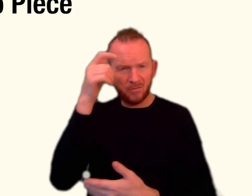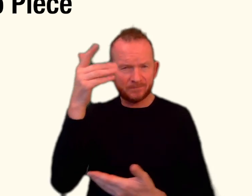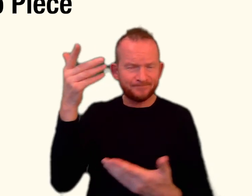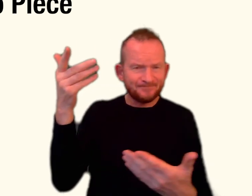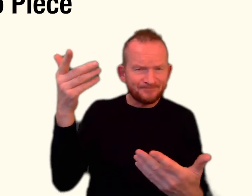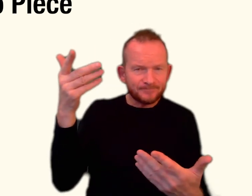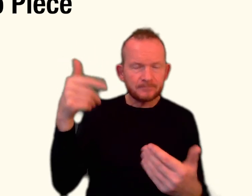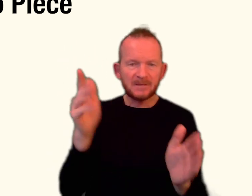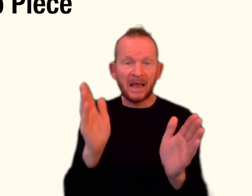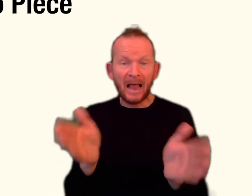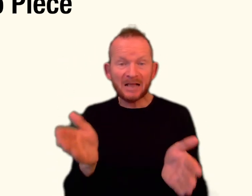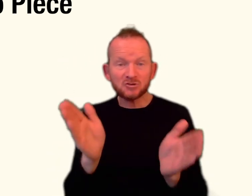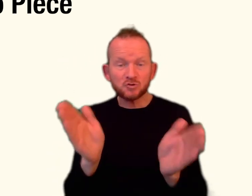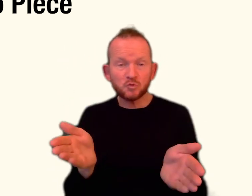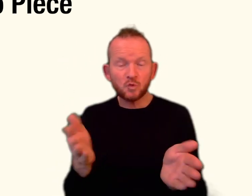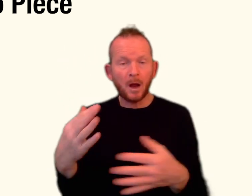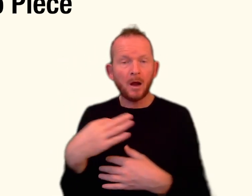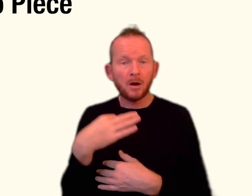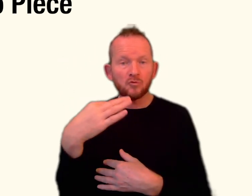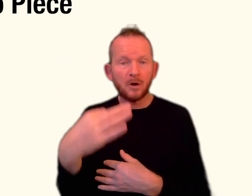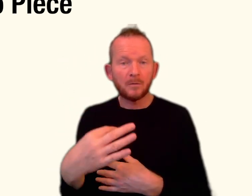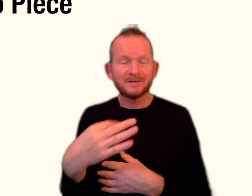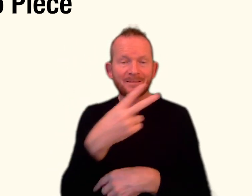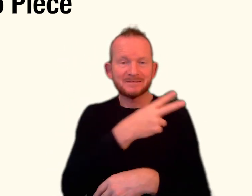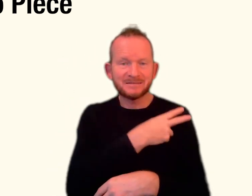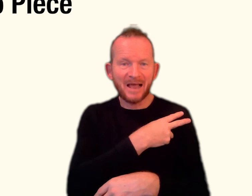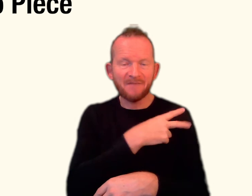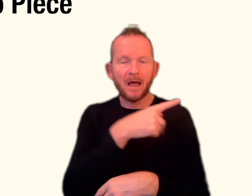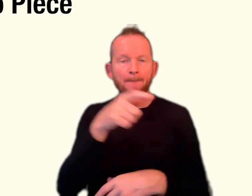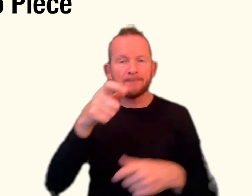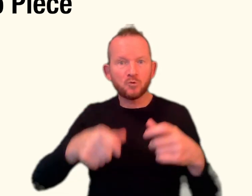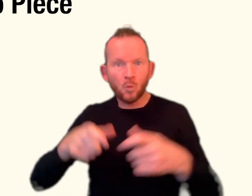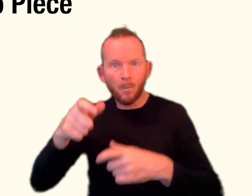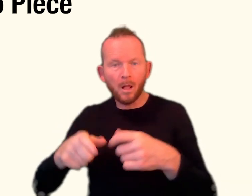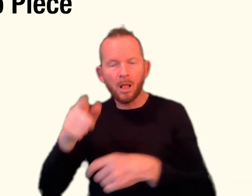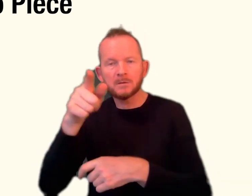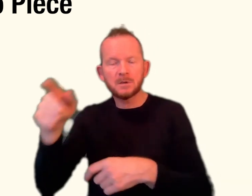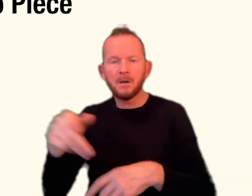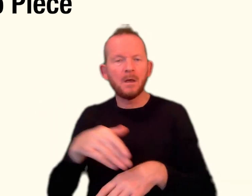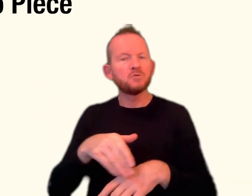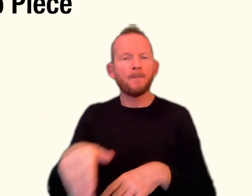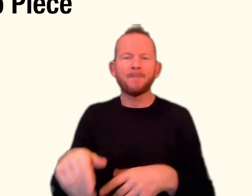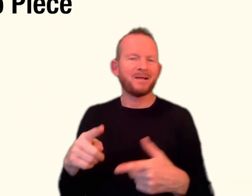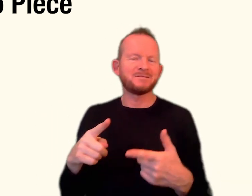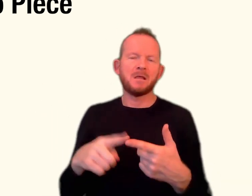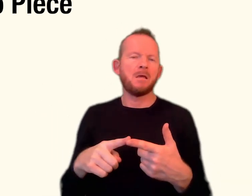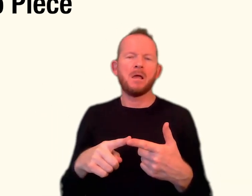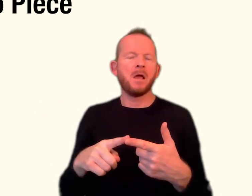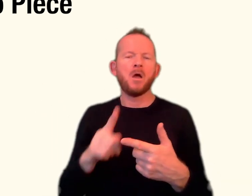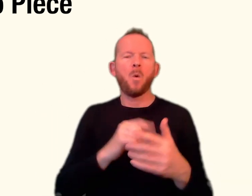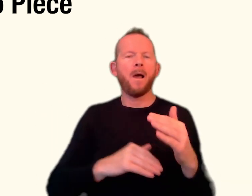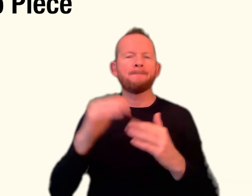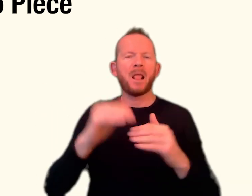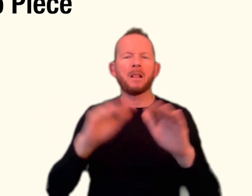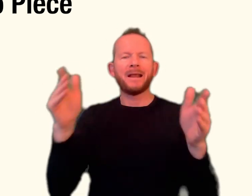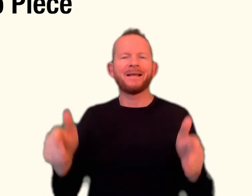it has to represent the staff and the pupils. It doesn't matter what a building